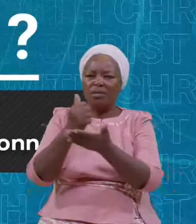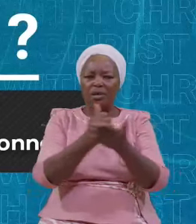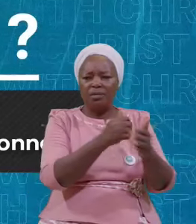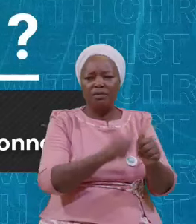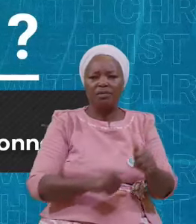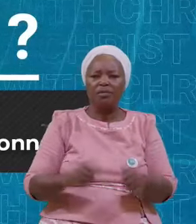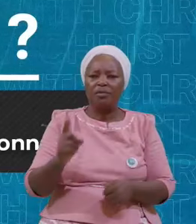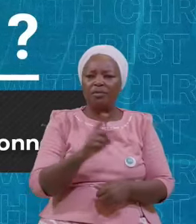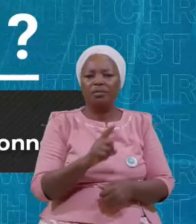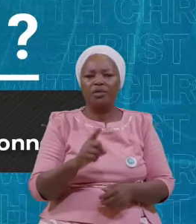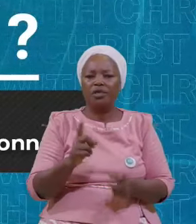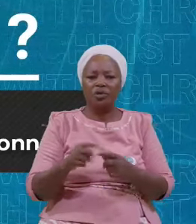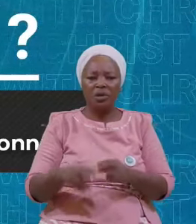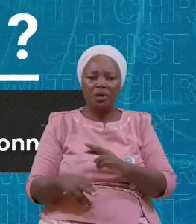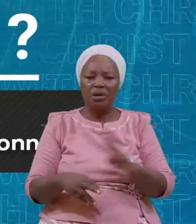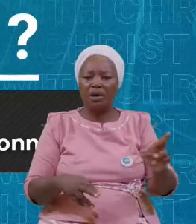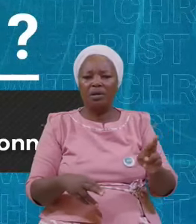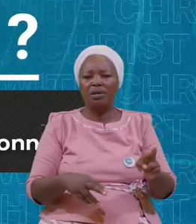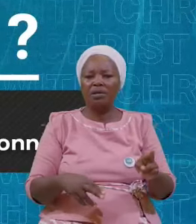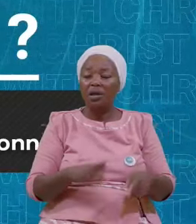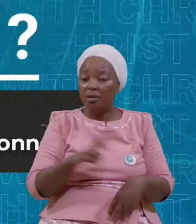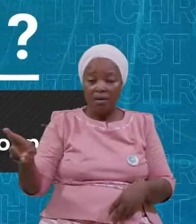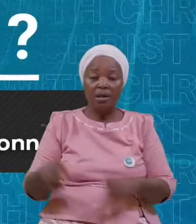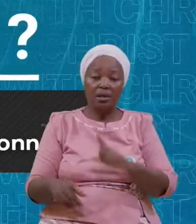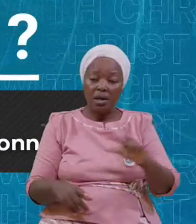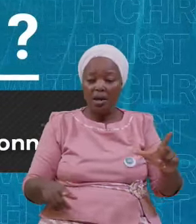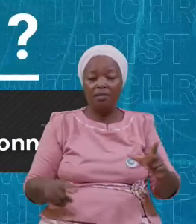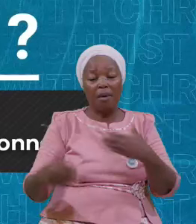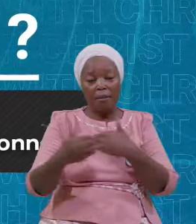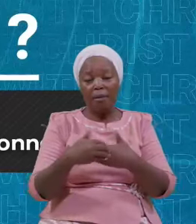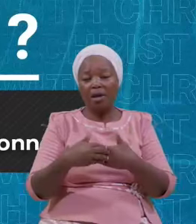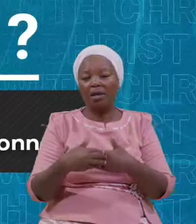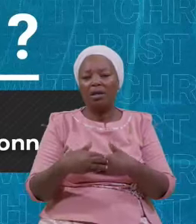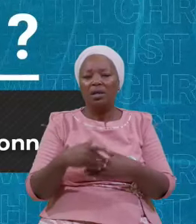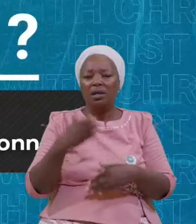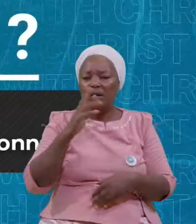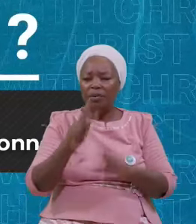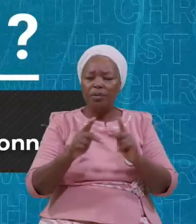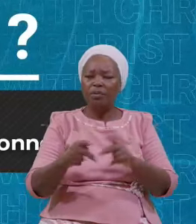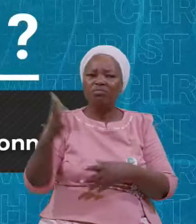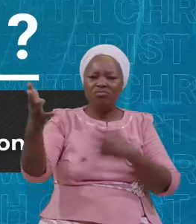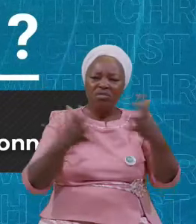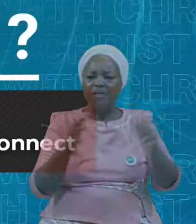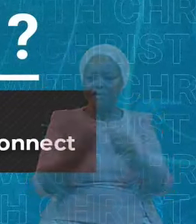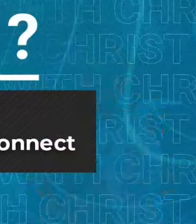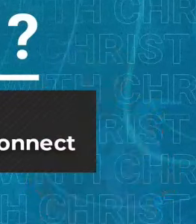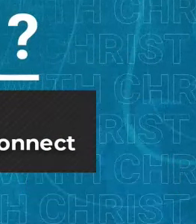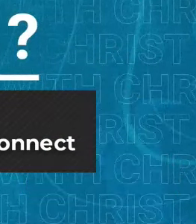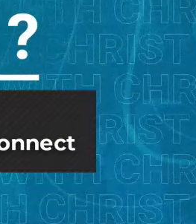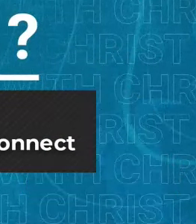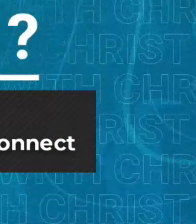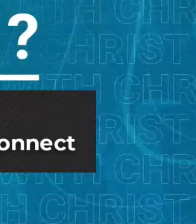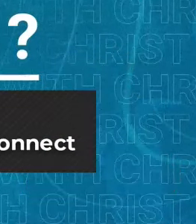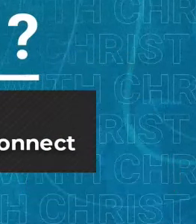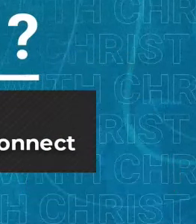to the left, to the back. There are people spread all over to the second